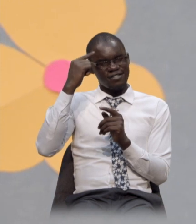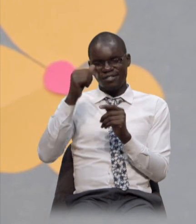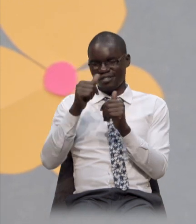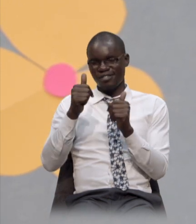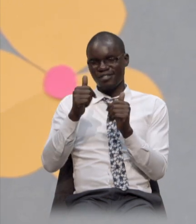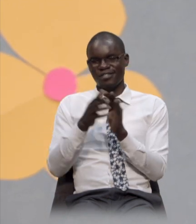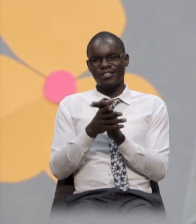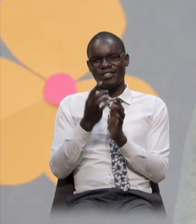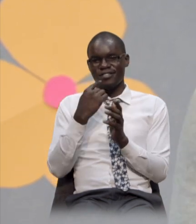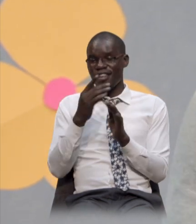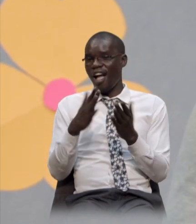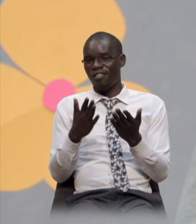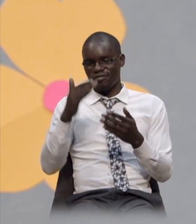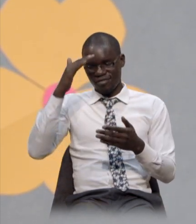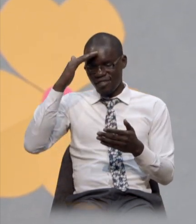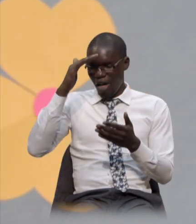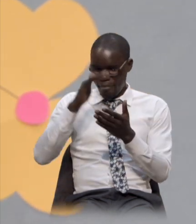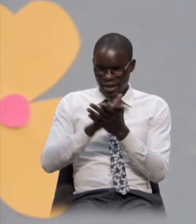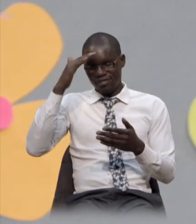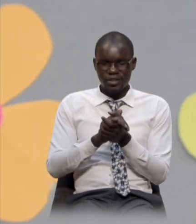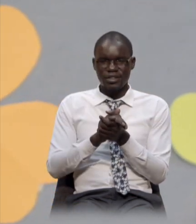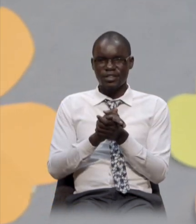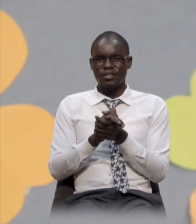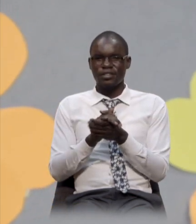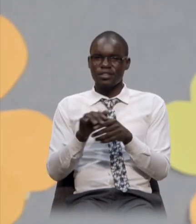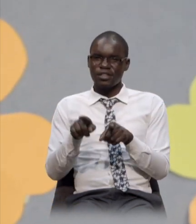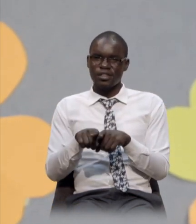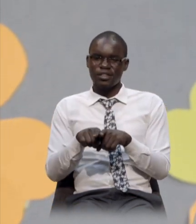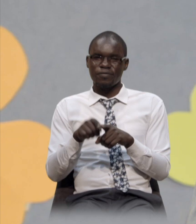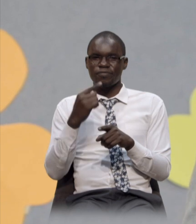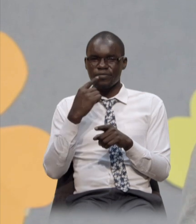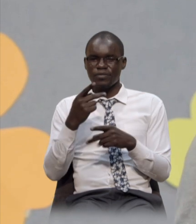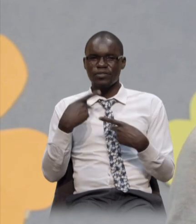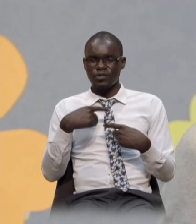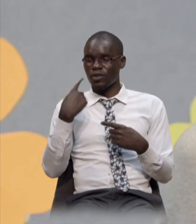They're still thinking. I will tell you how he obeyed. And I want to tell you of someone who